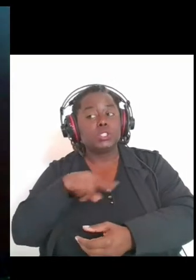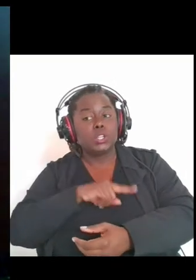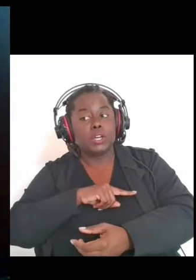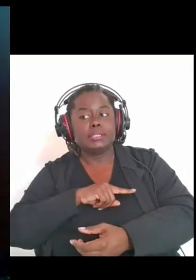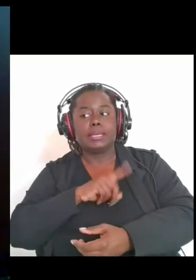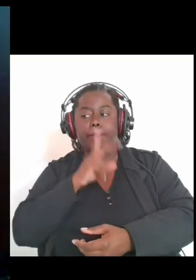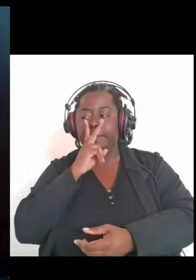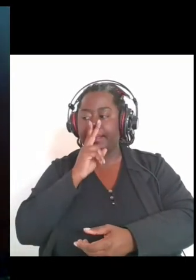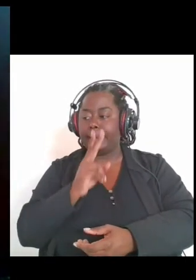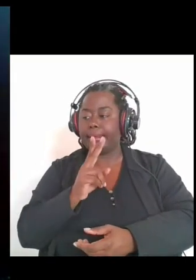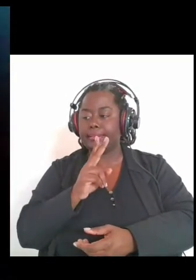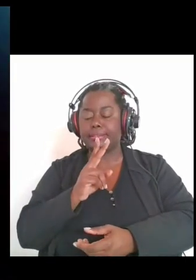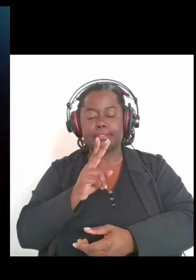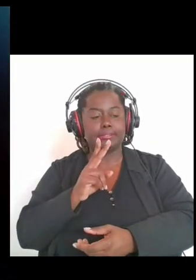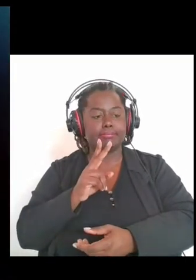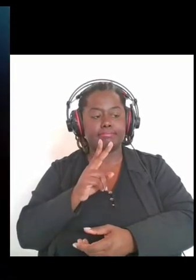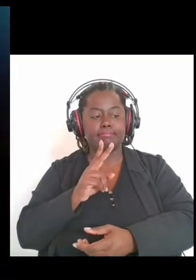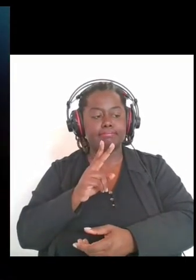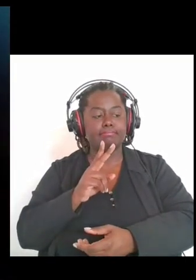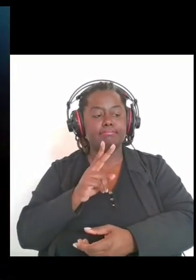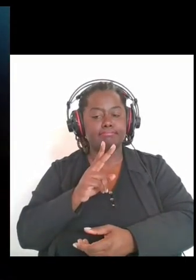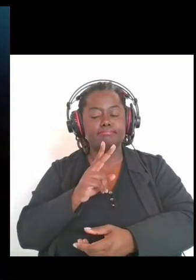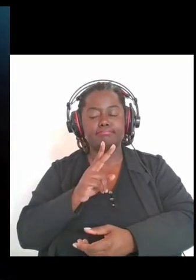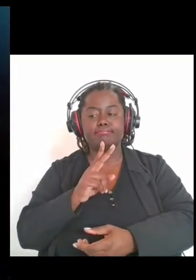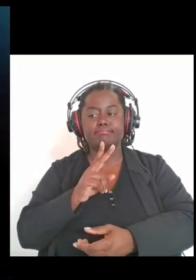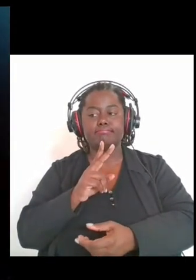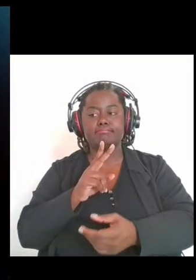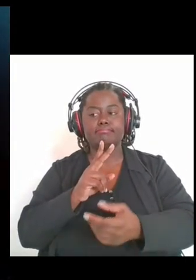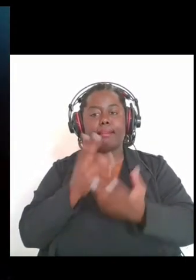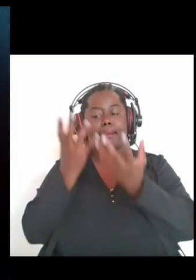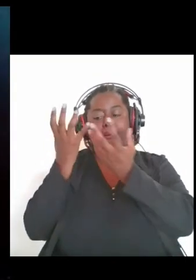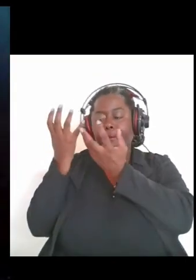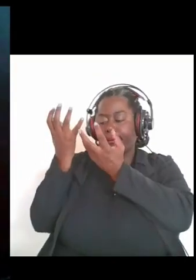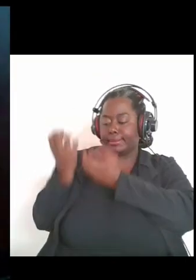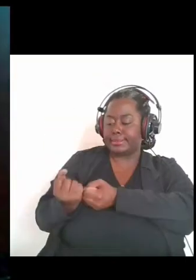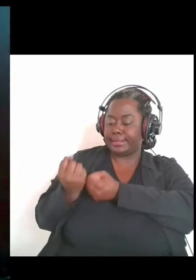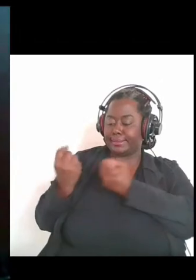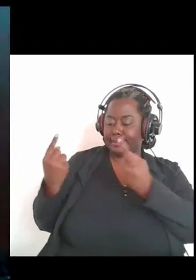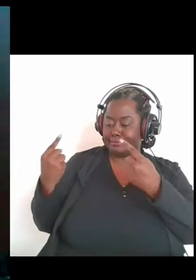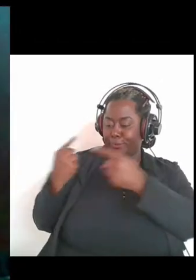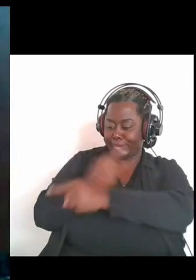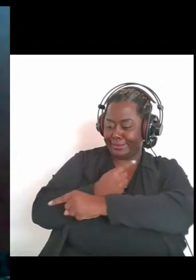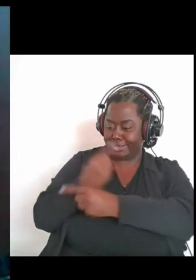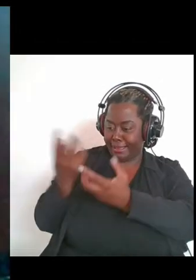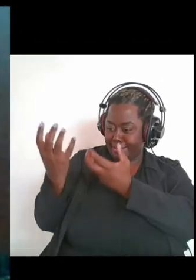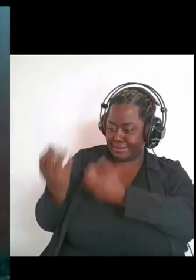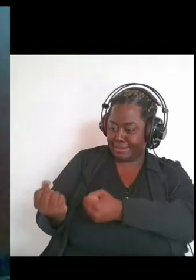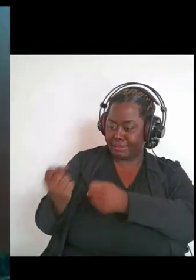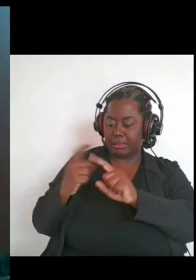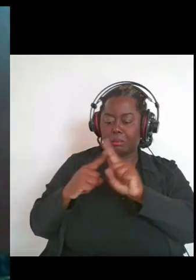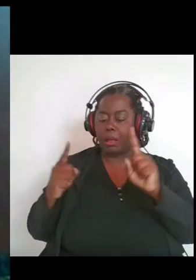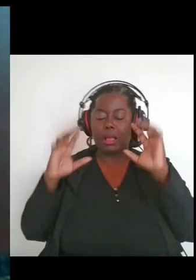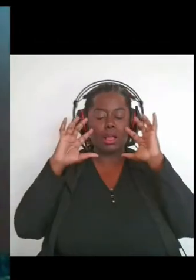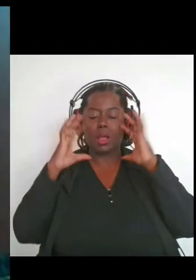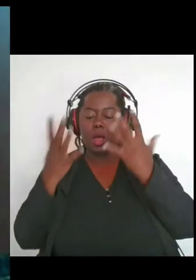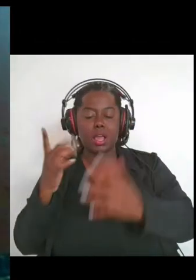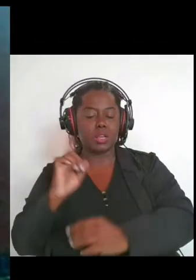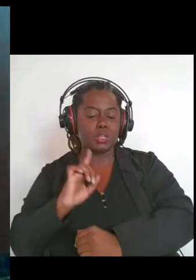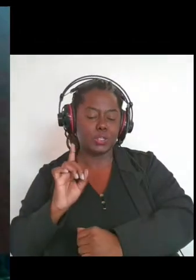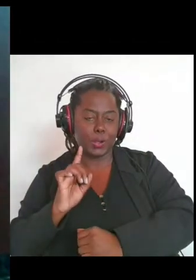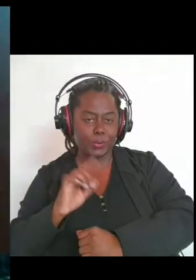because we are part of this contradiction but we are not able to fully resolve it